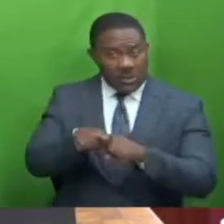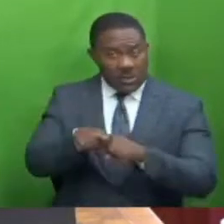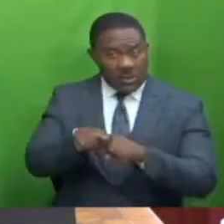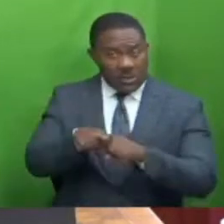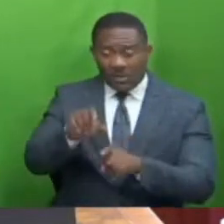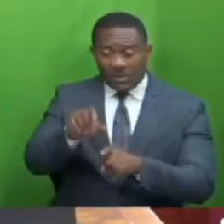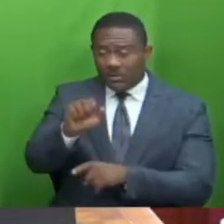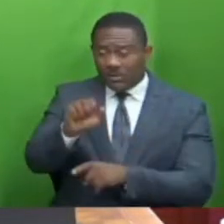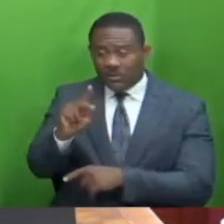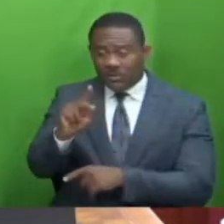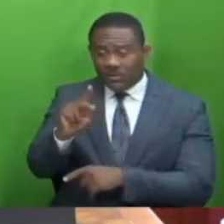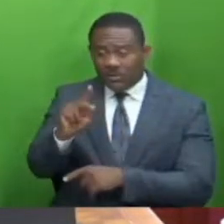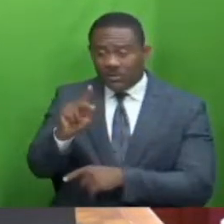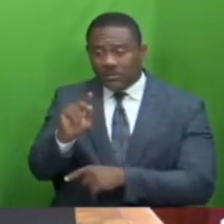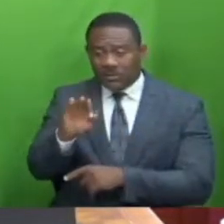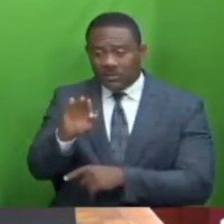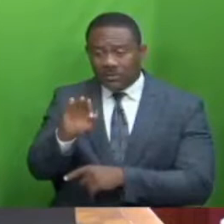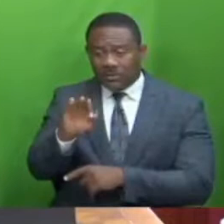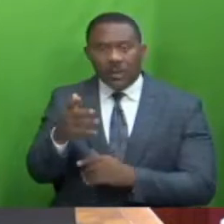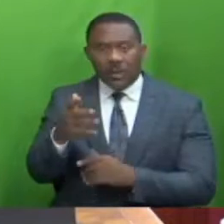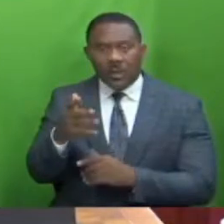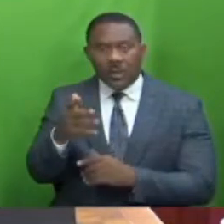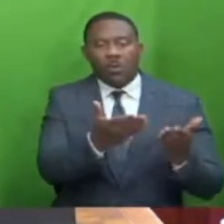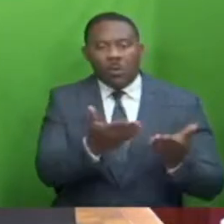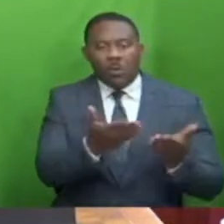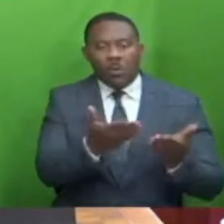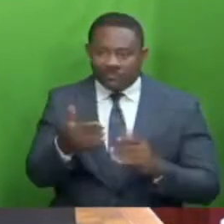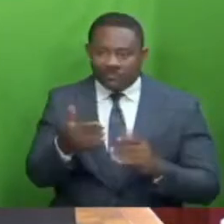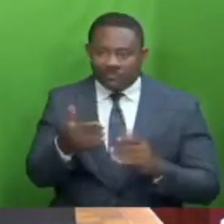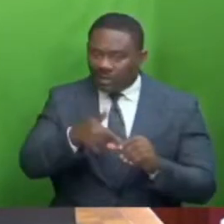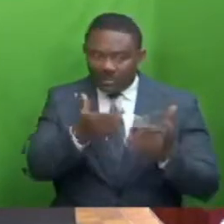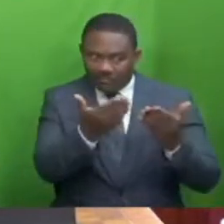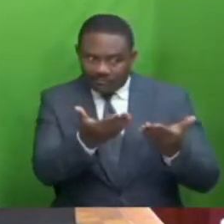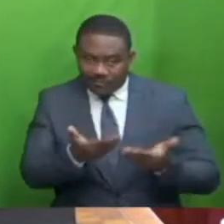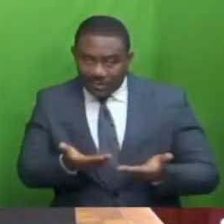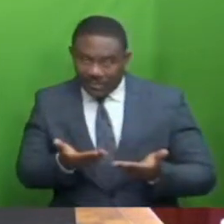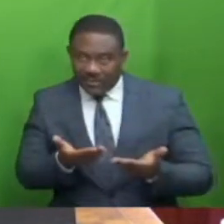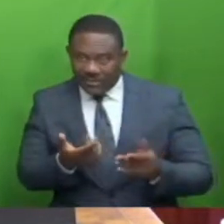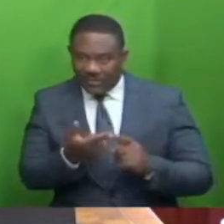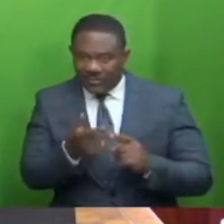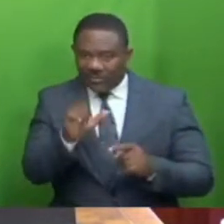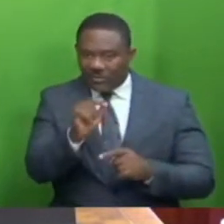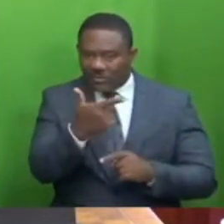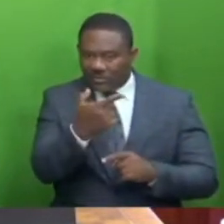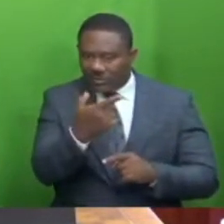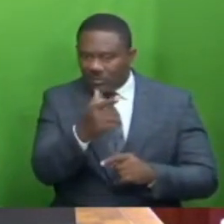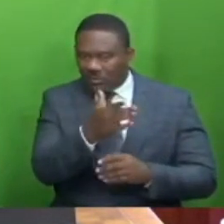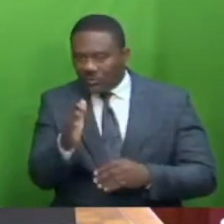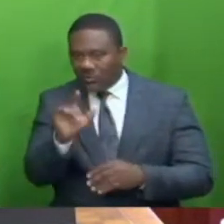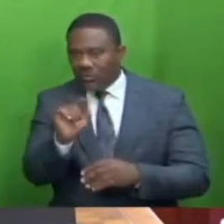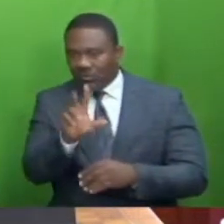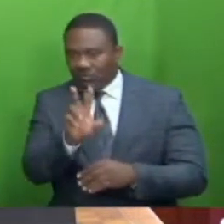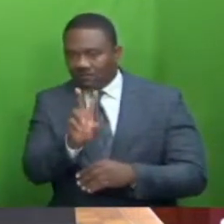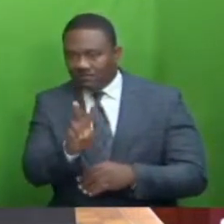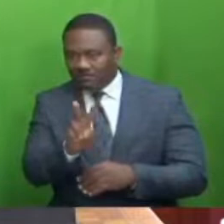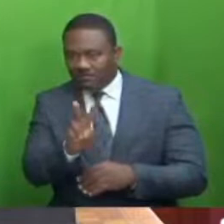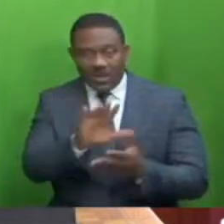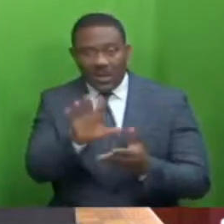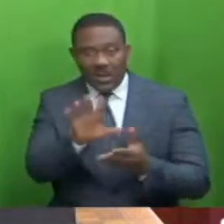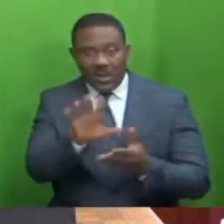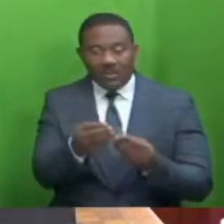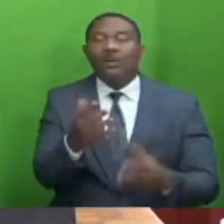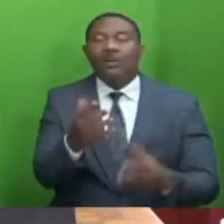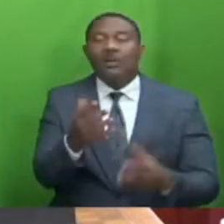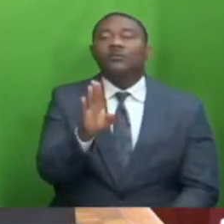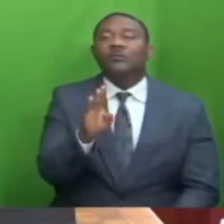receipts for the year under review, petroleum receipts that spilled over from 2021 to 2022 was